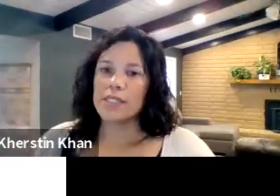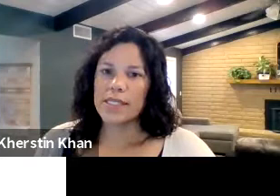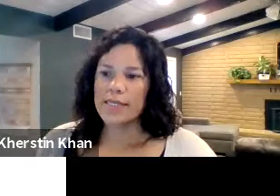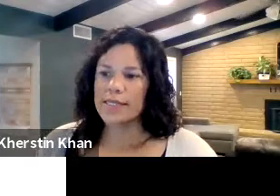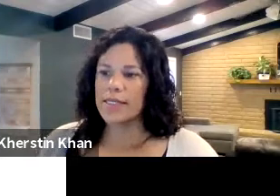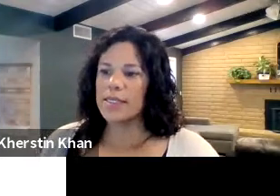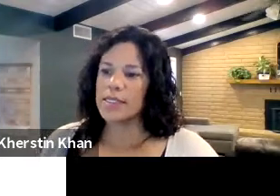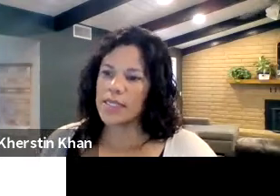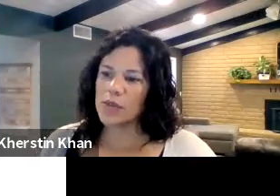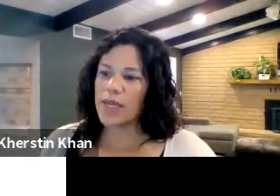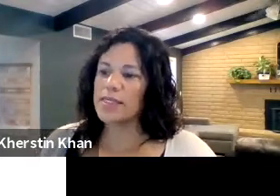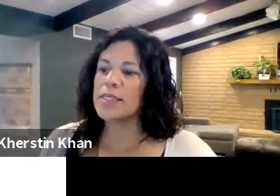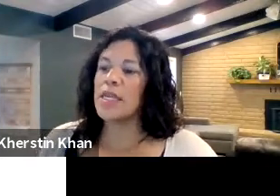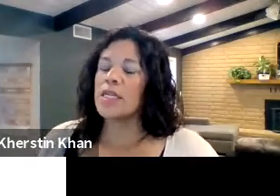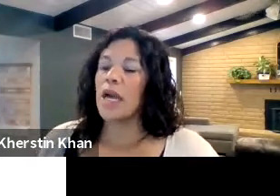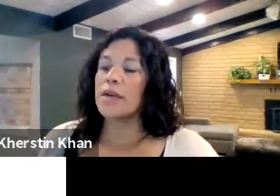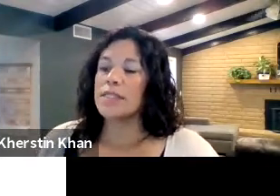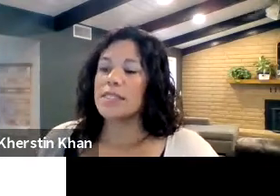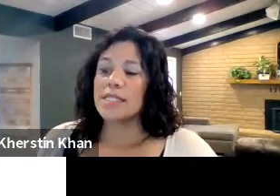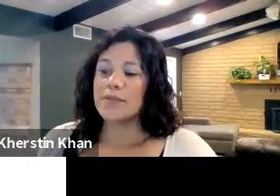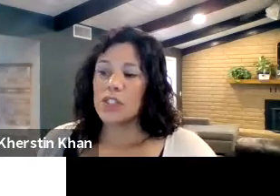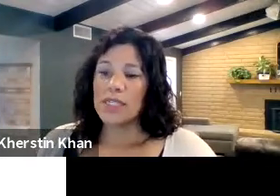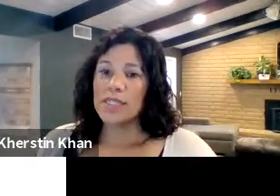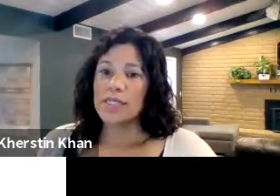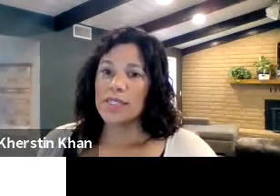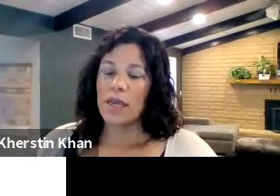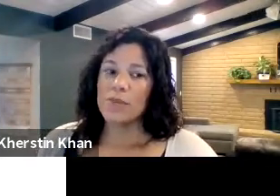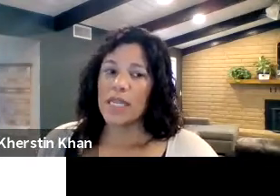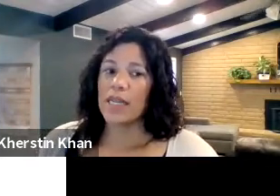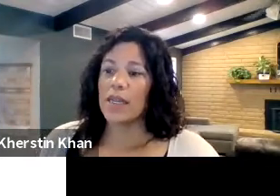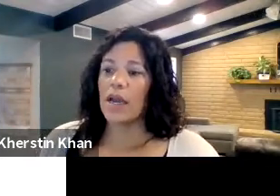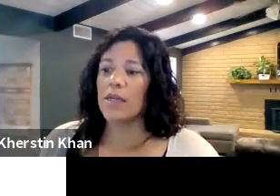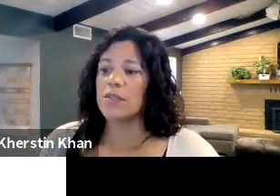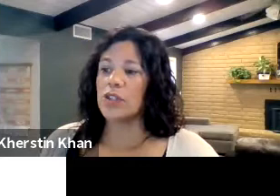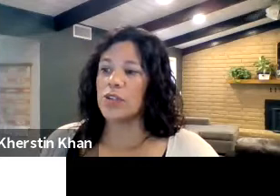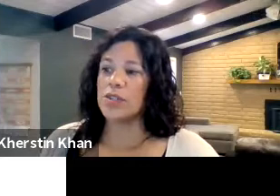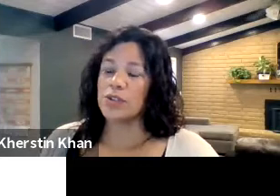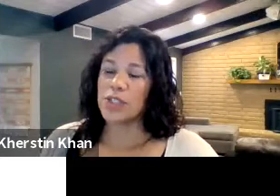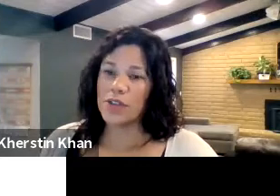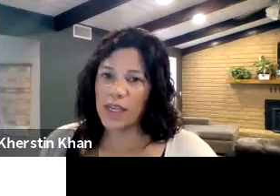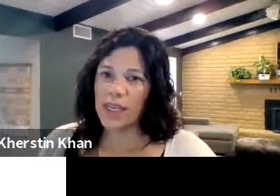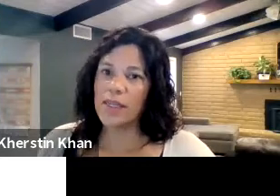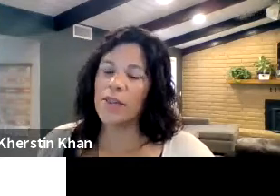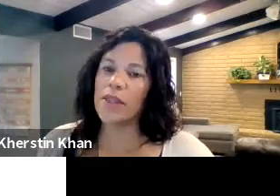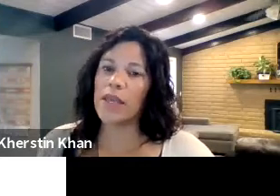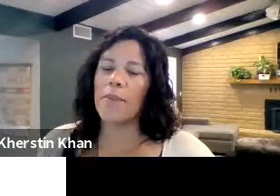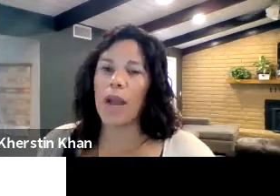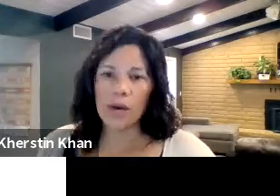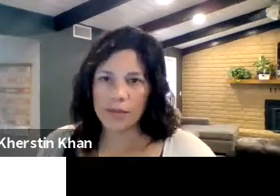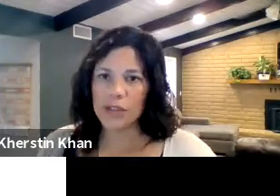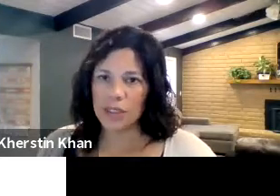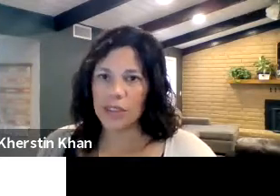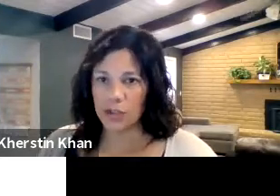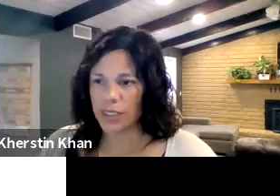for success rates, success of students obtaining a degree or certificate,